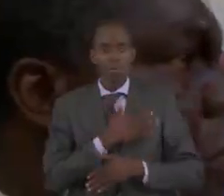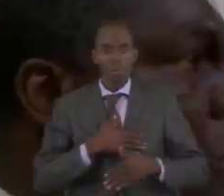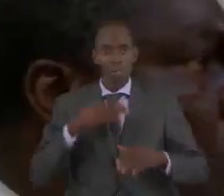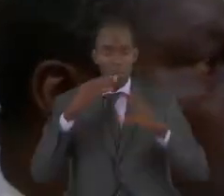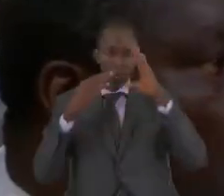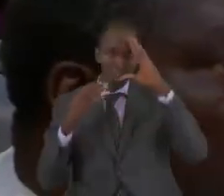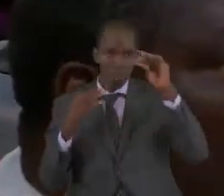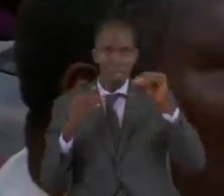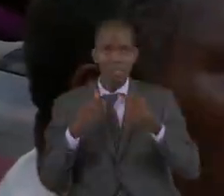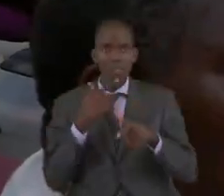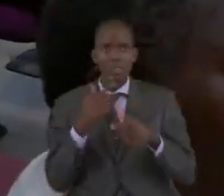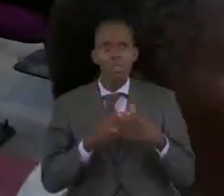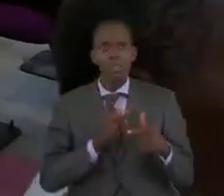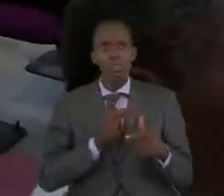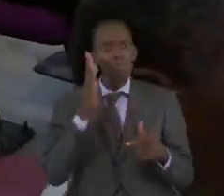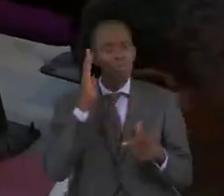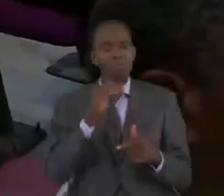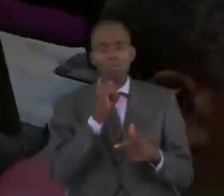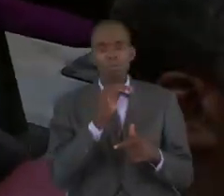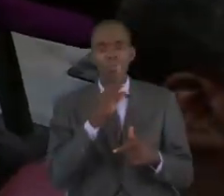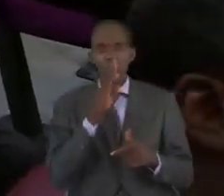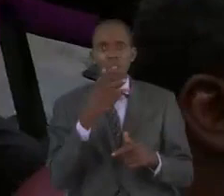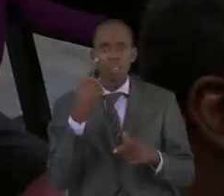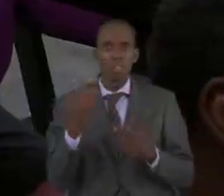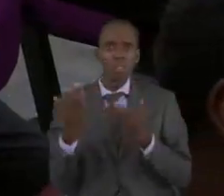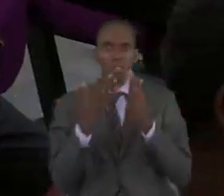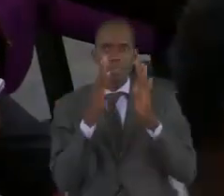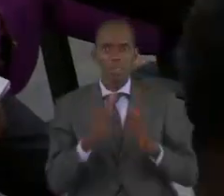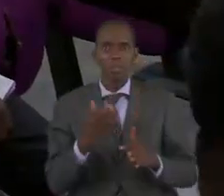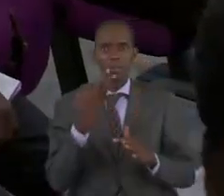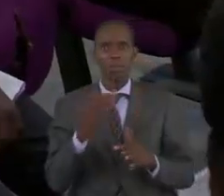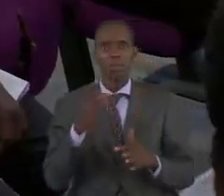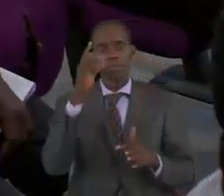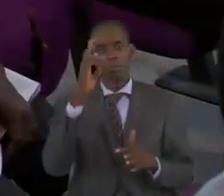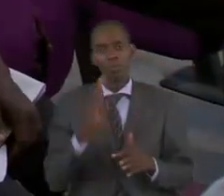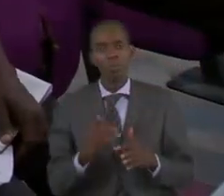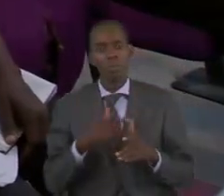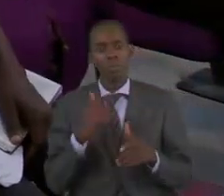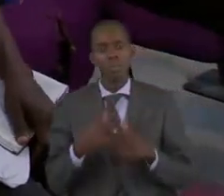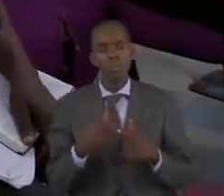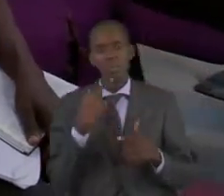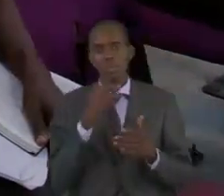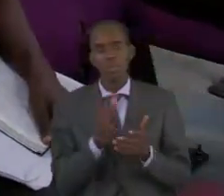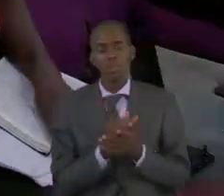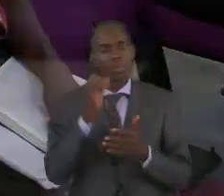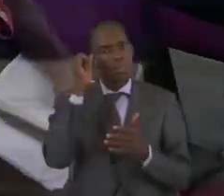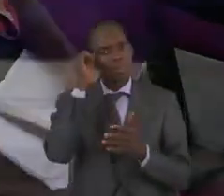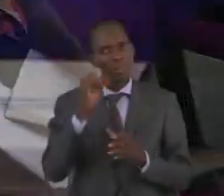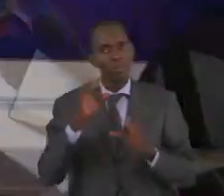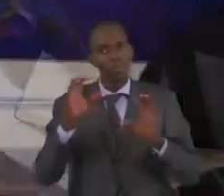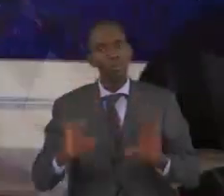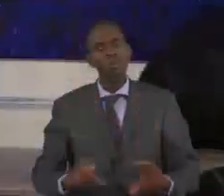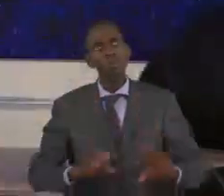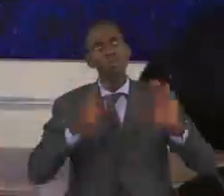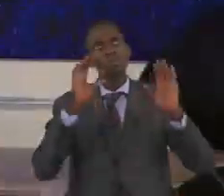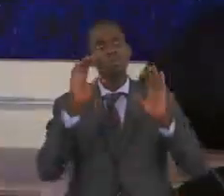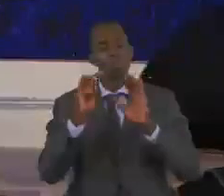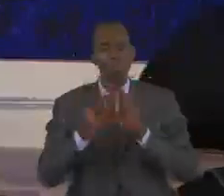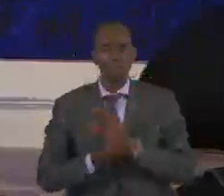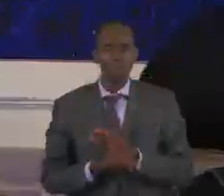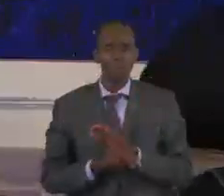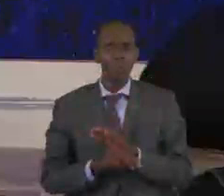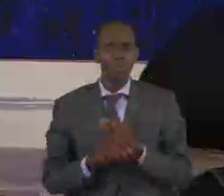a servant of God." And then he said, his devotion, his commitment, his consecration,